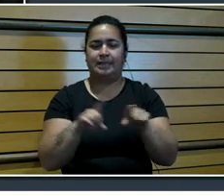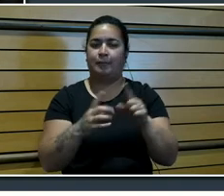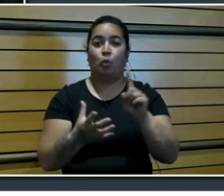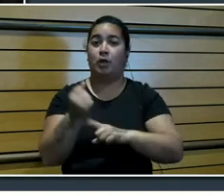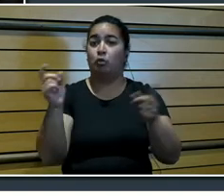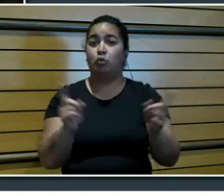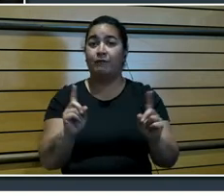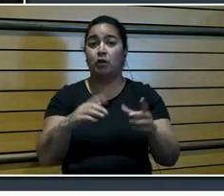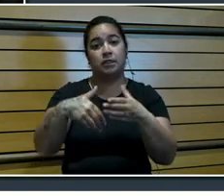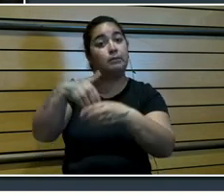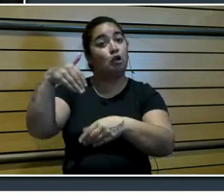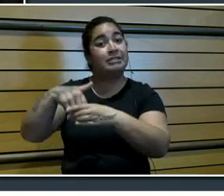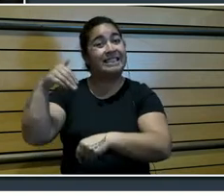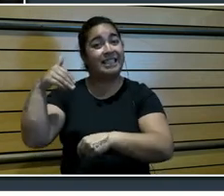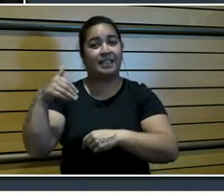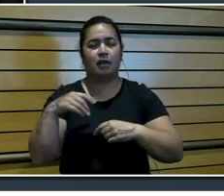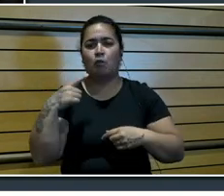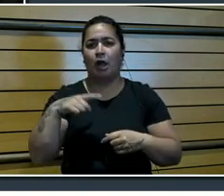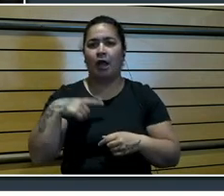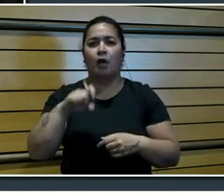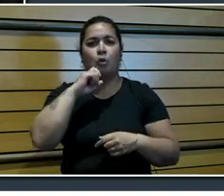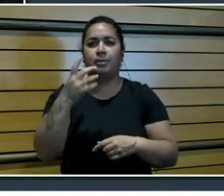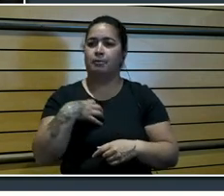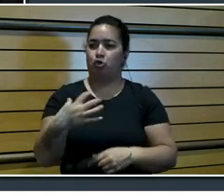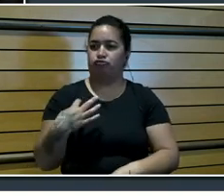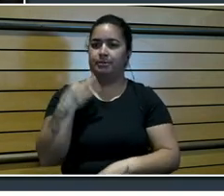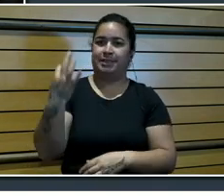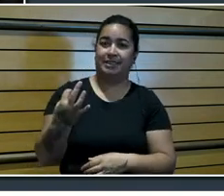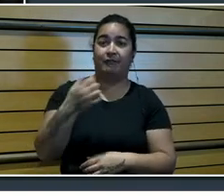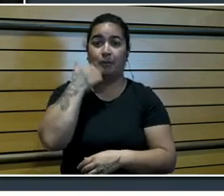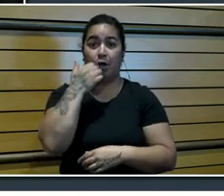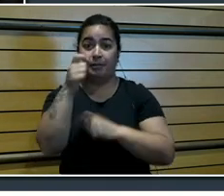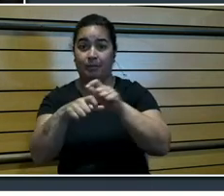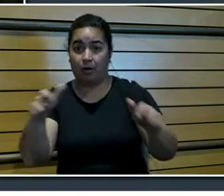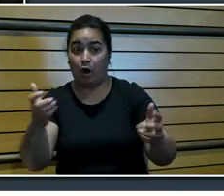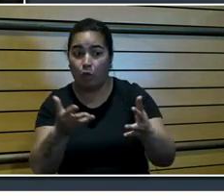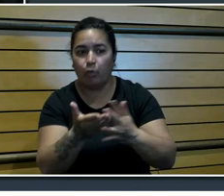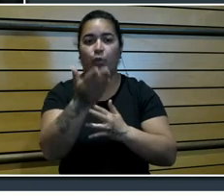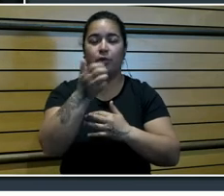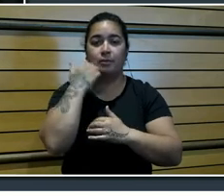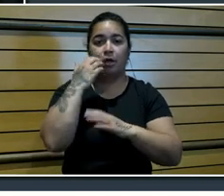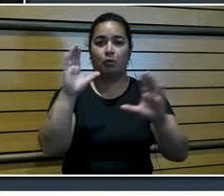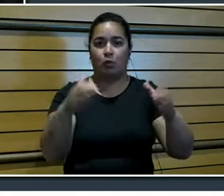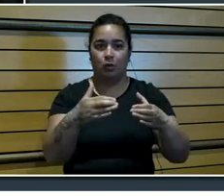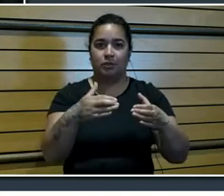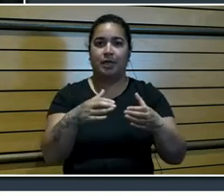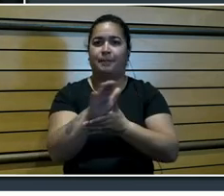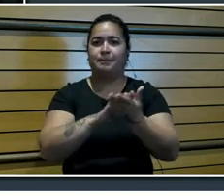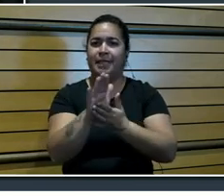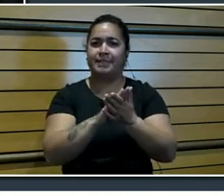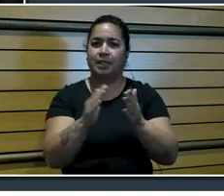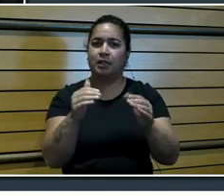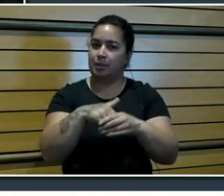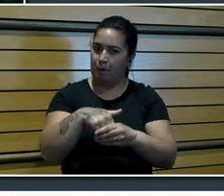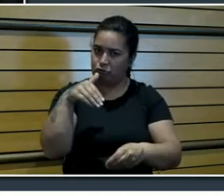Not only is our democracy more representative as a result of Māori wards, which arguably is the very basis of democracy, but it also